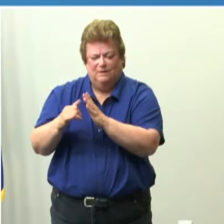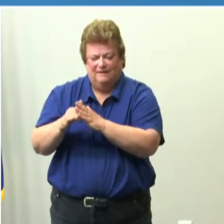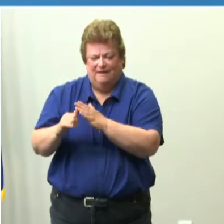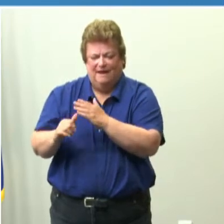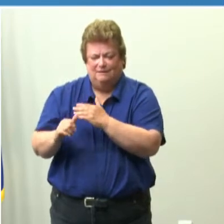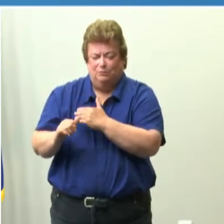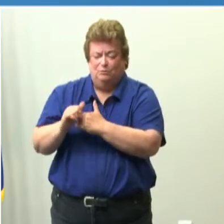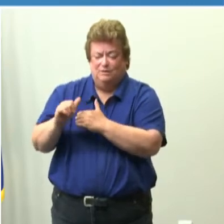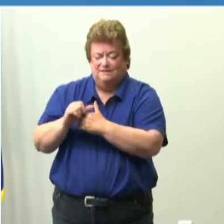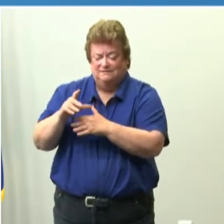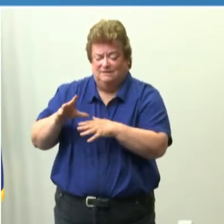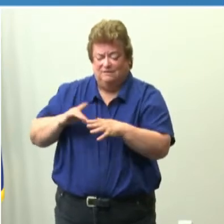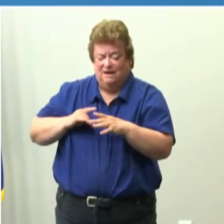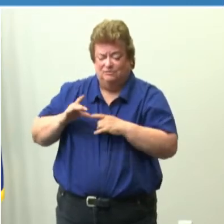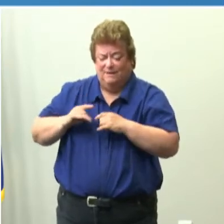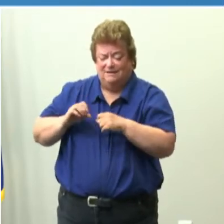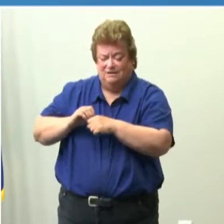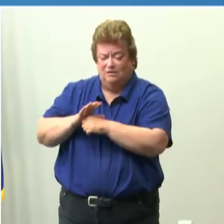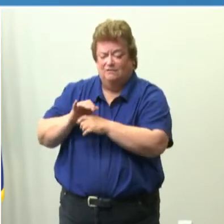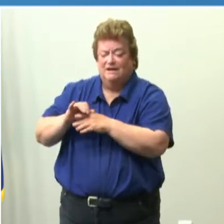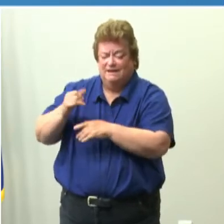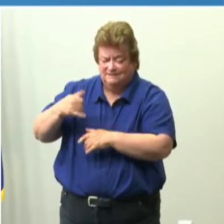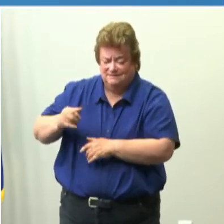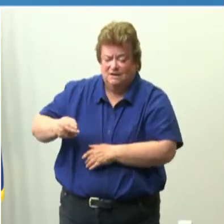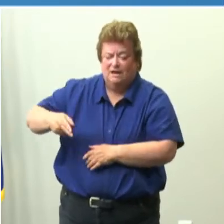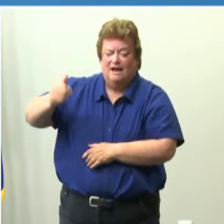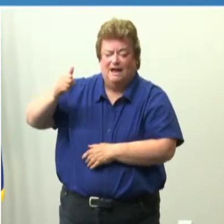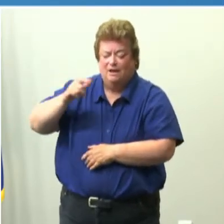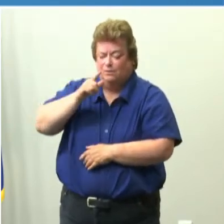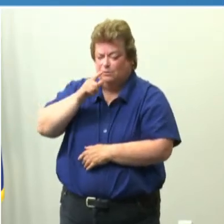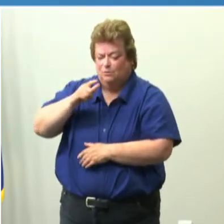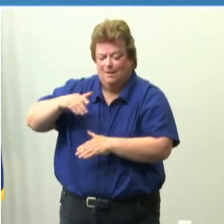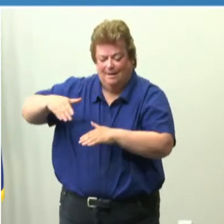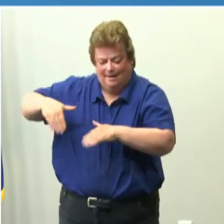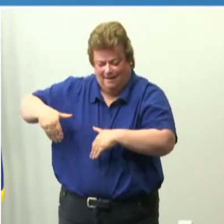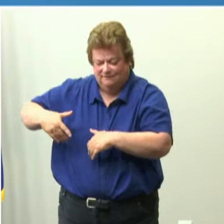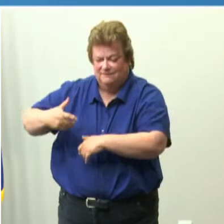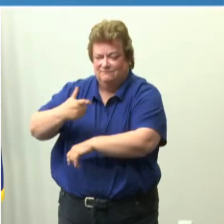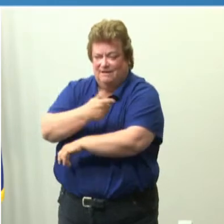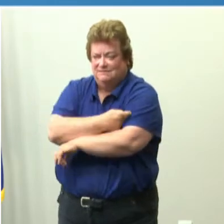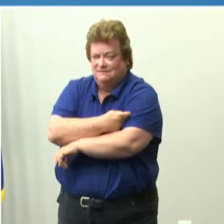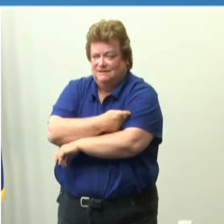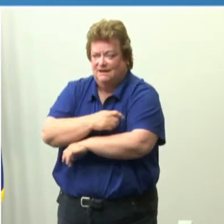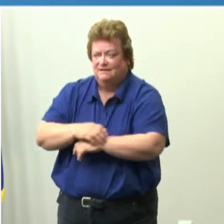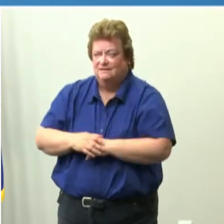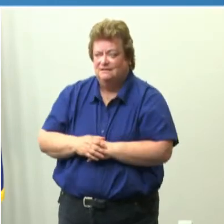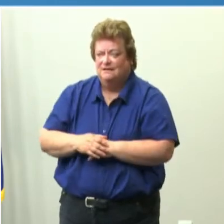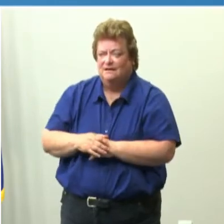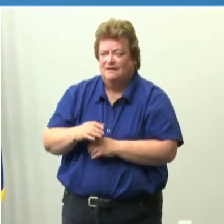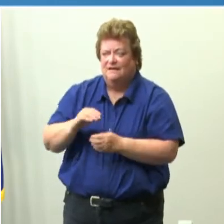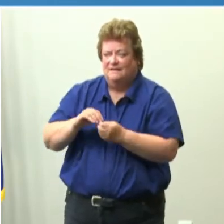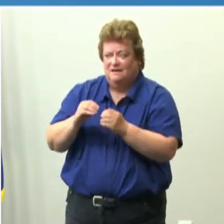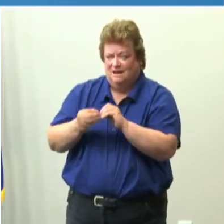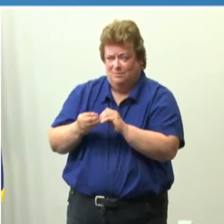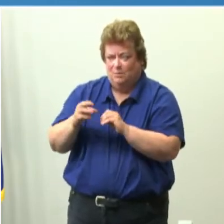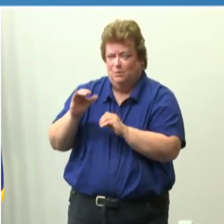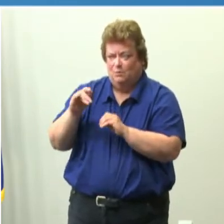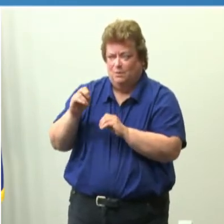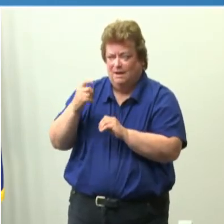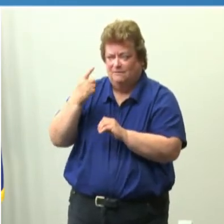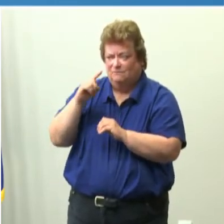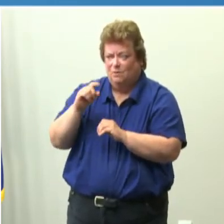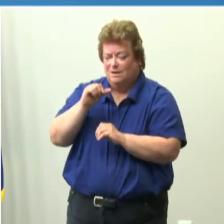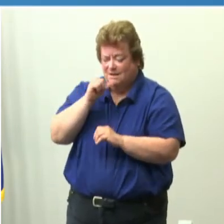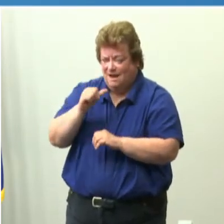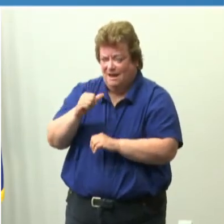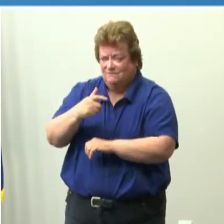contracting COVID is still much higher for those who are unvaccinated. The case rate in the unvaccinated population is almost